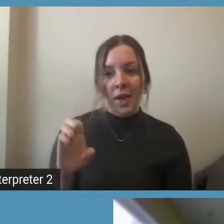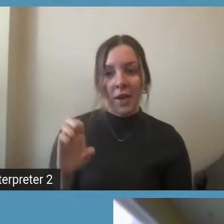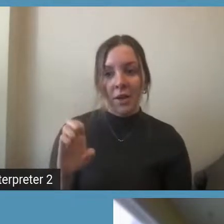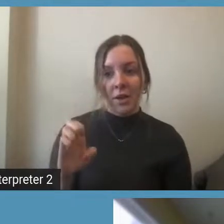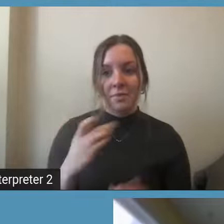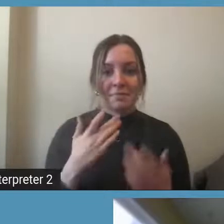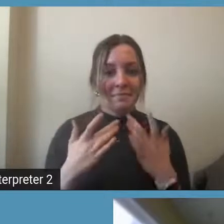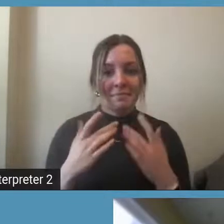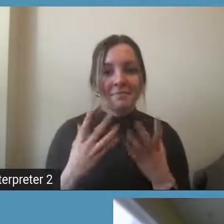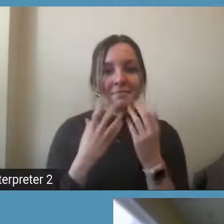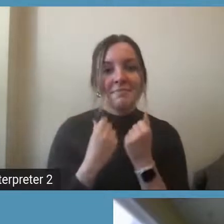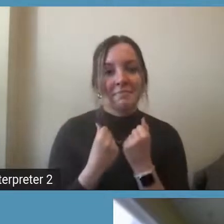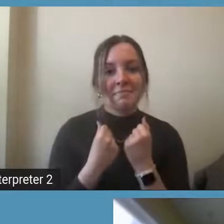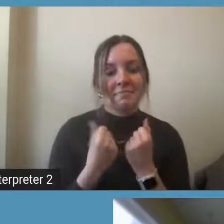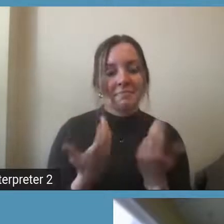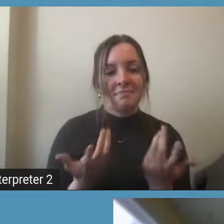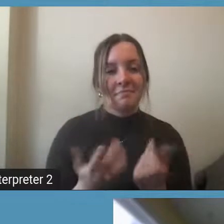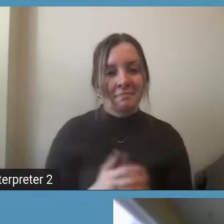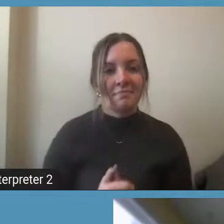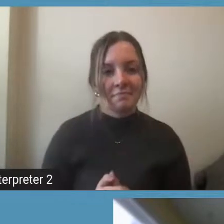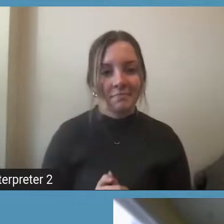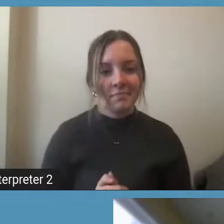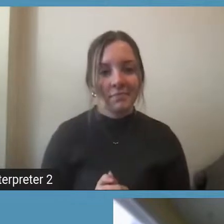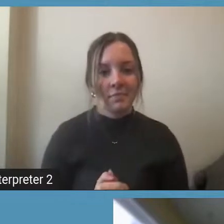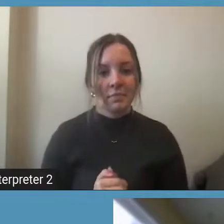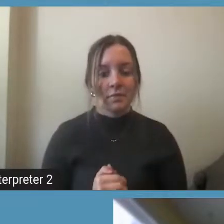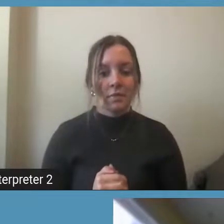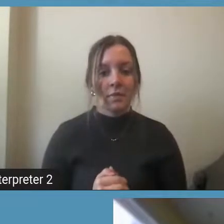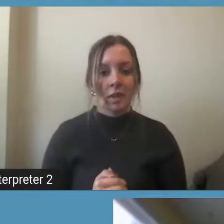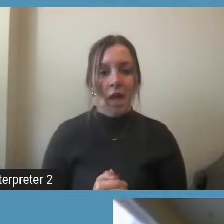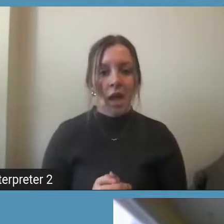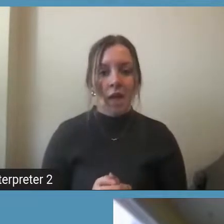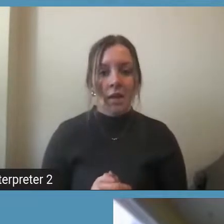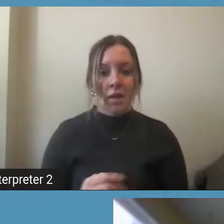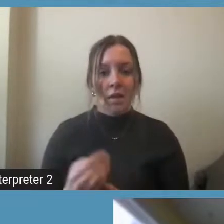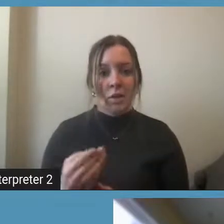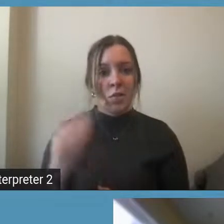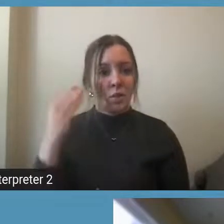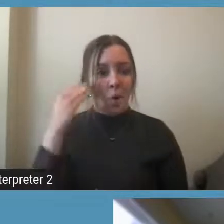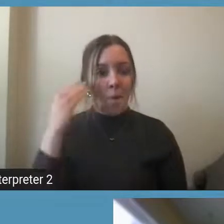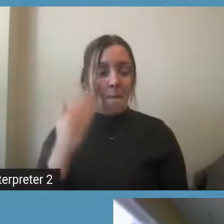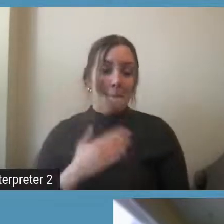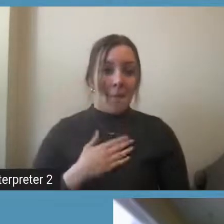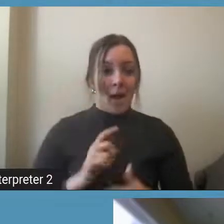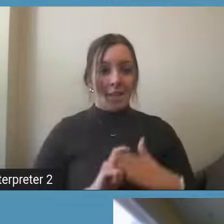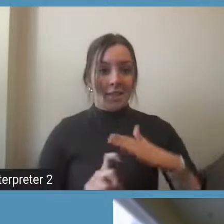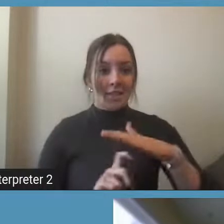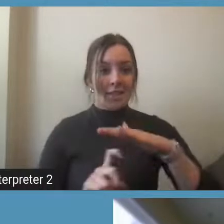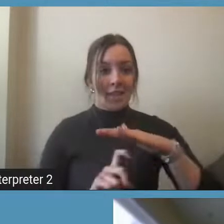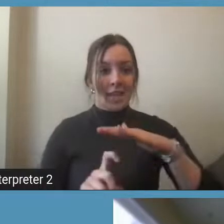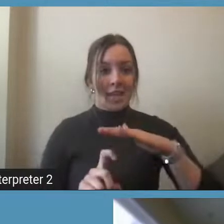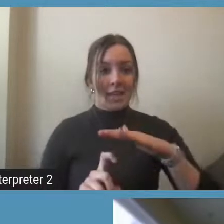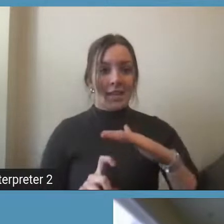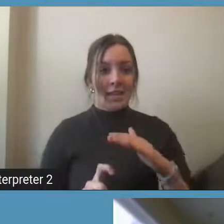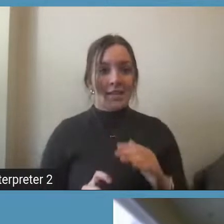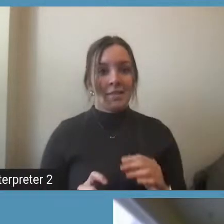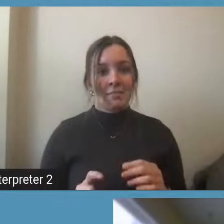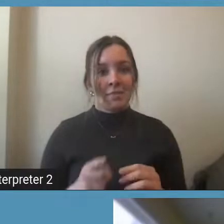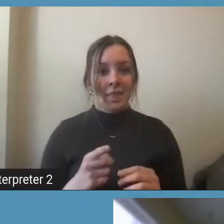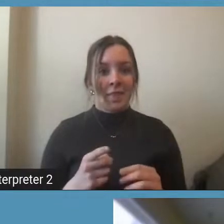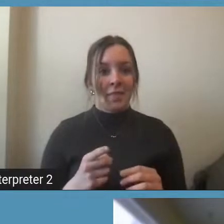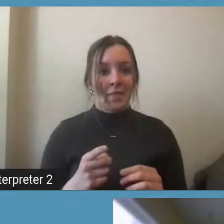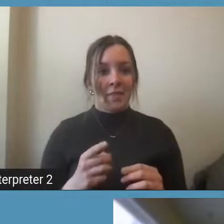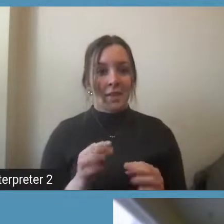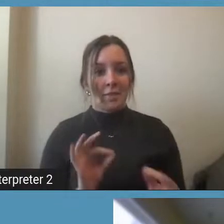said, it is a digital. How do you know my digital scan of the Lincoln Memorial is the digital scan of the